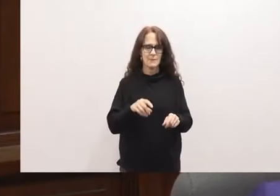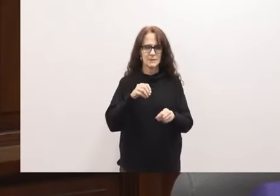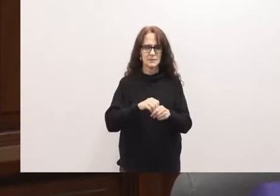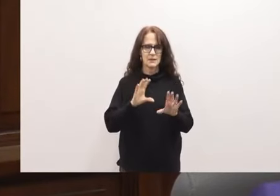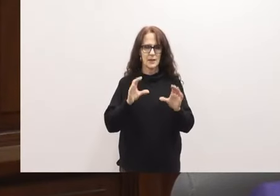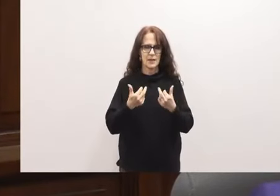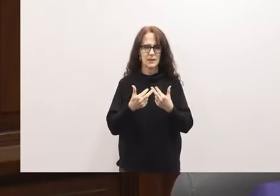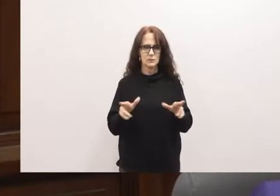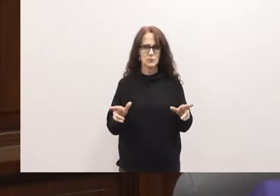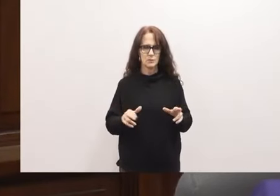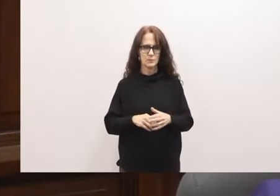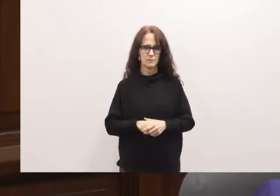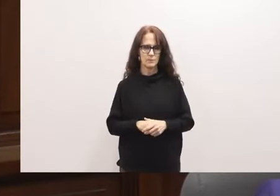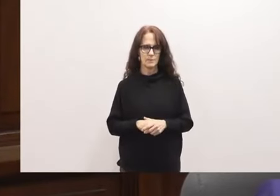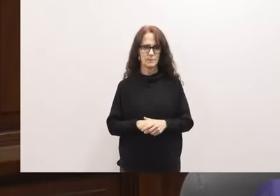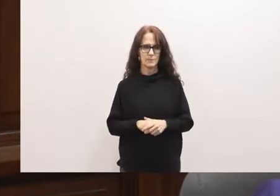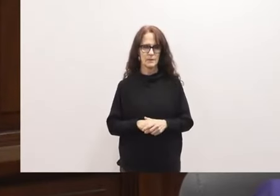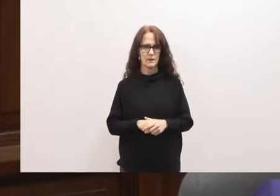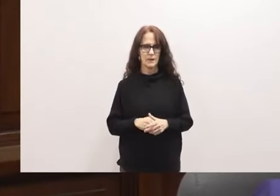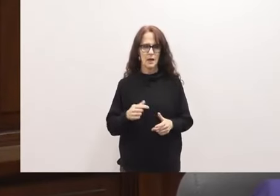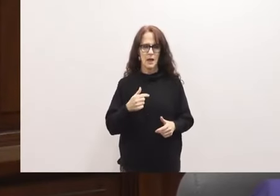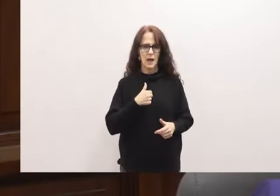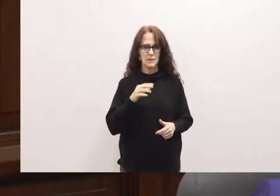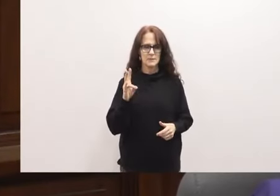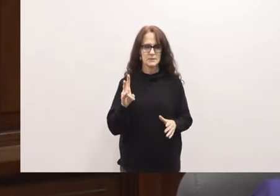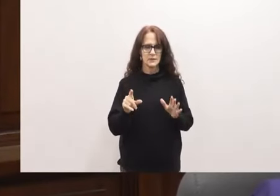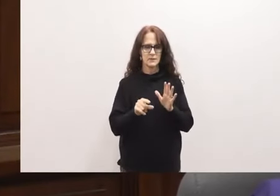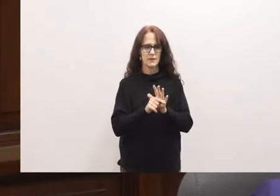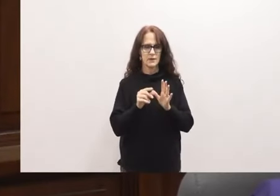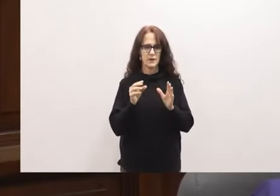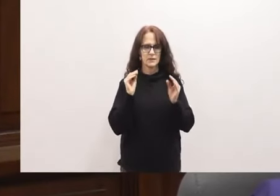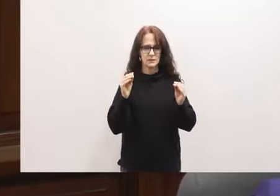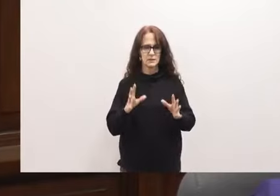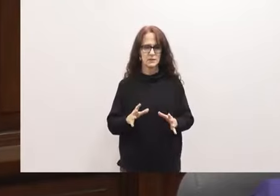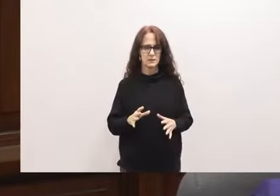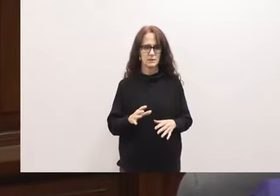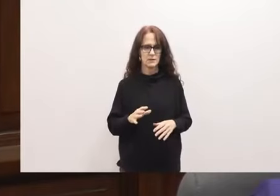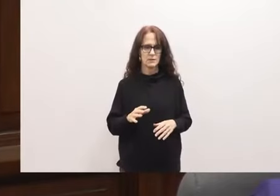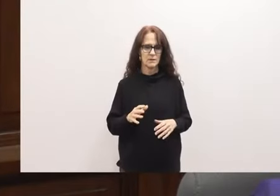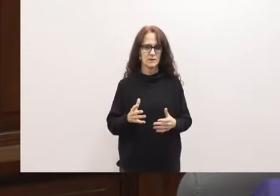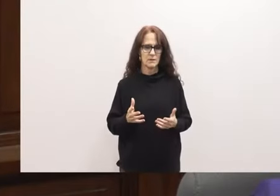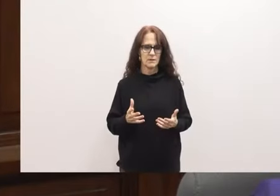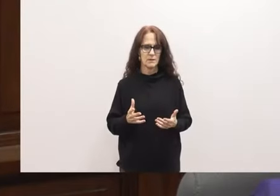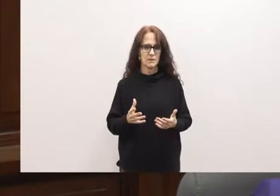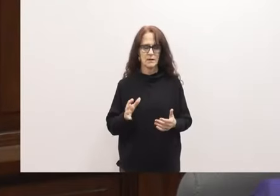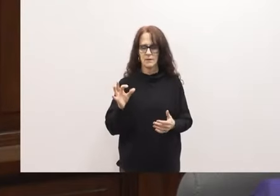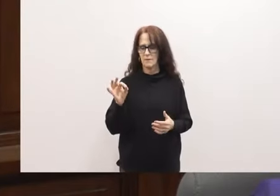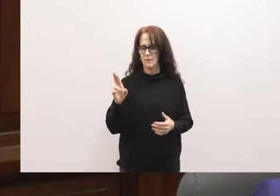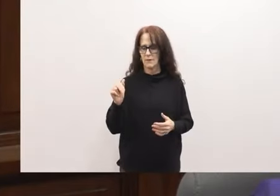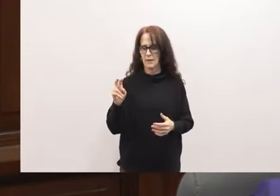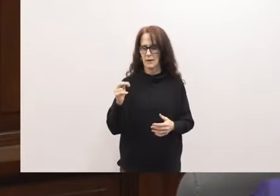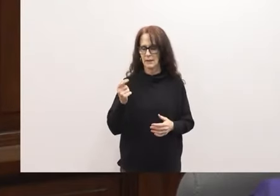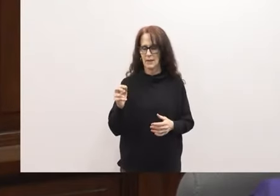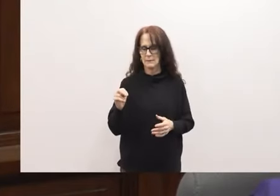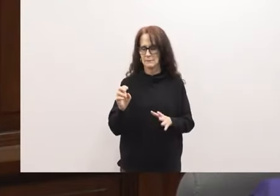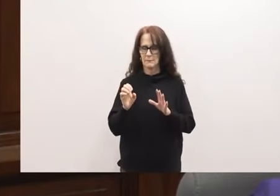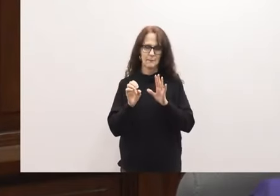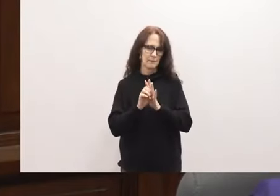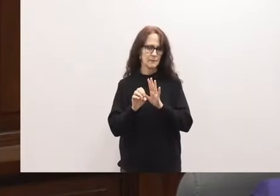right? I'm a seventh grade teacher at Franklin Middle